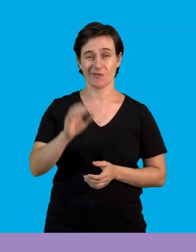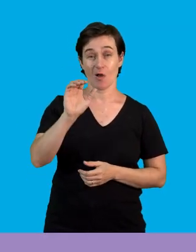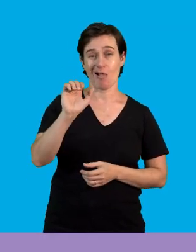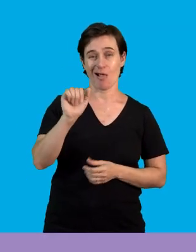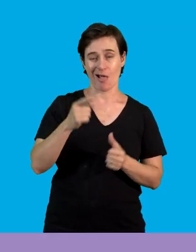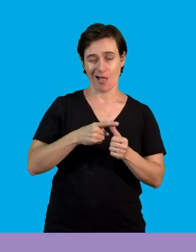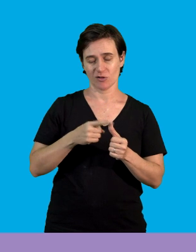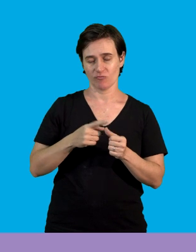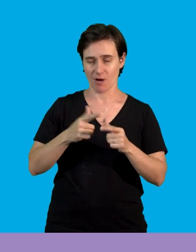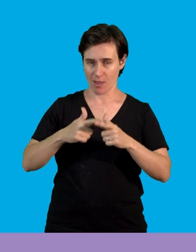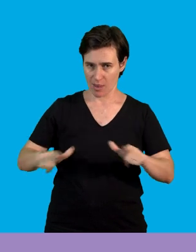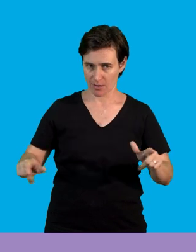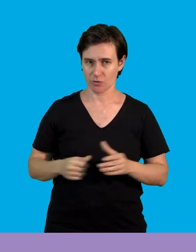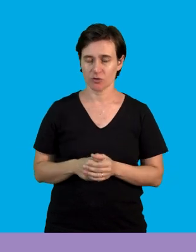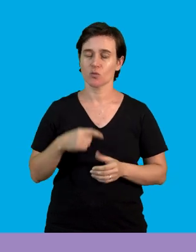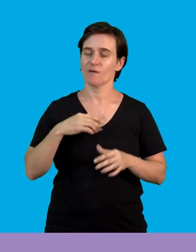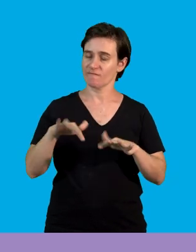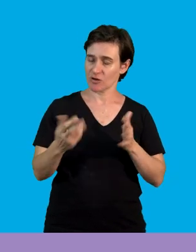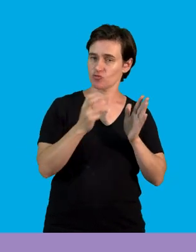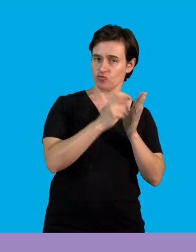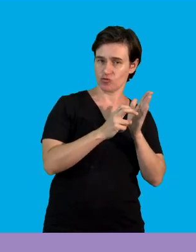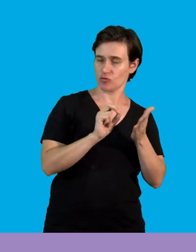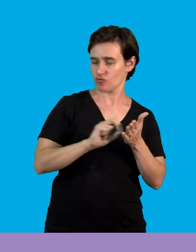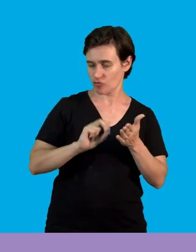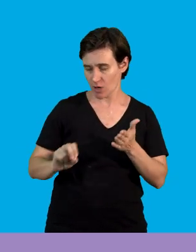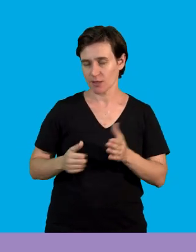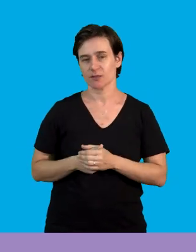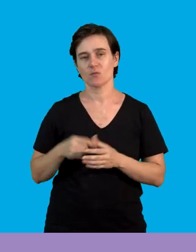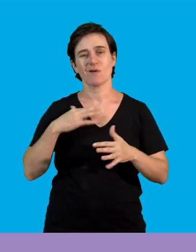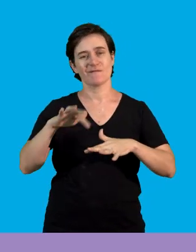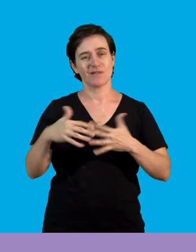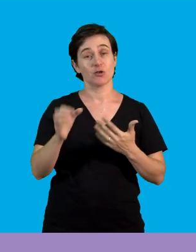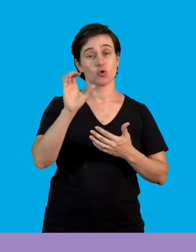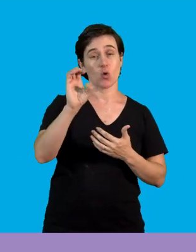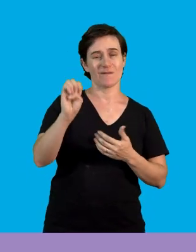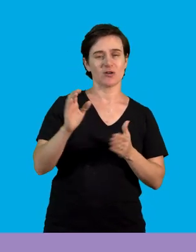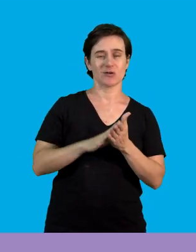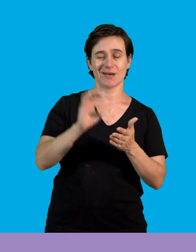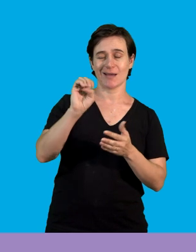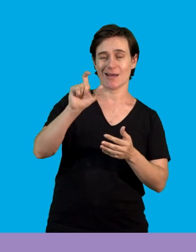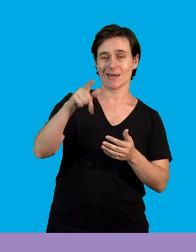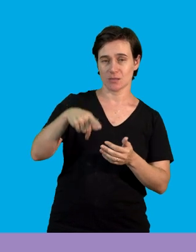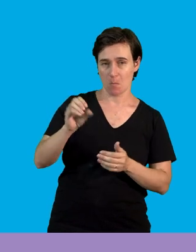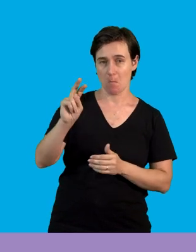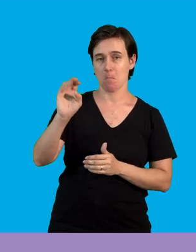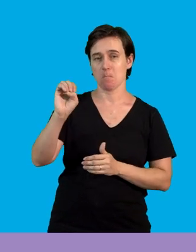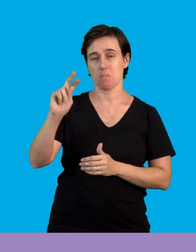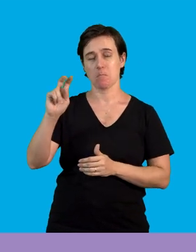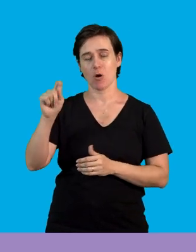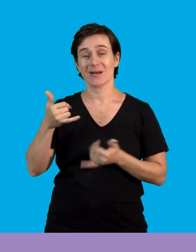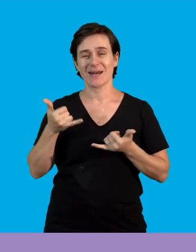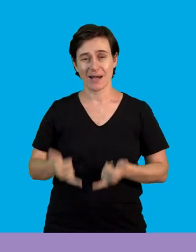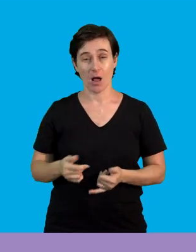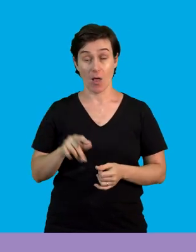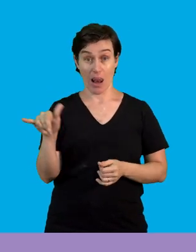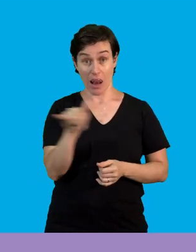algebraic language. We've done rules of writing. We've done coefficients and exponents. Now let's look at like and